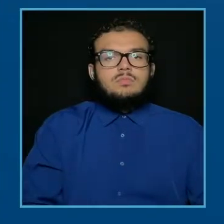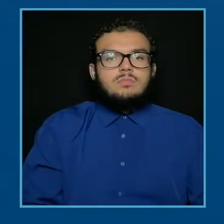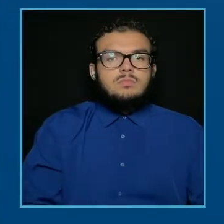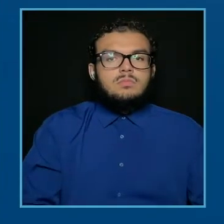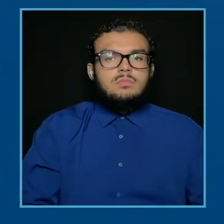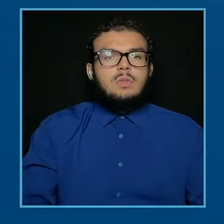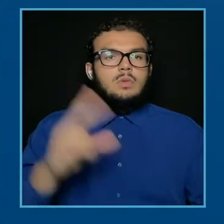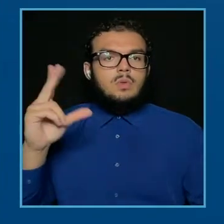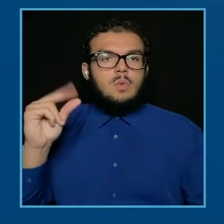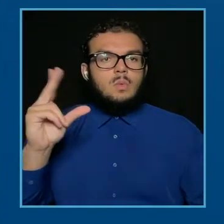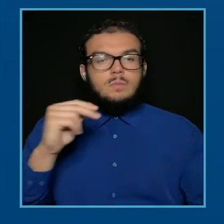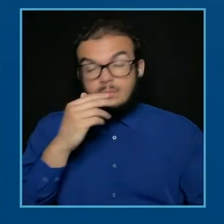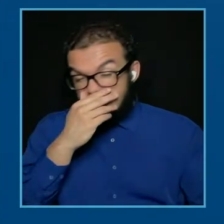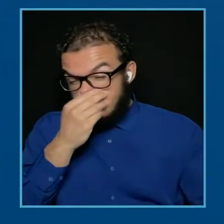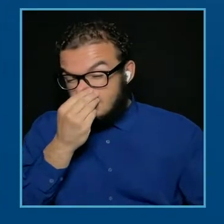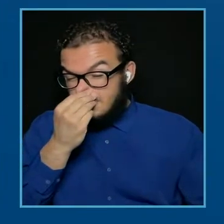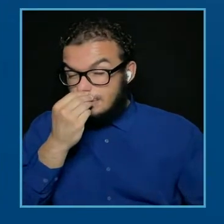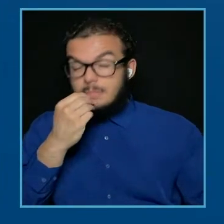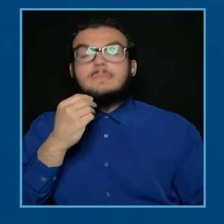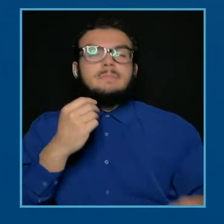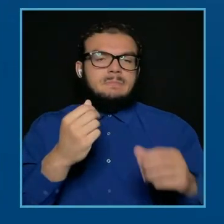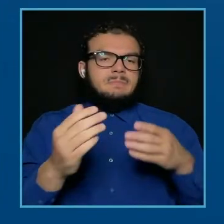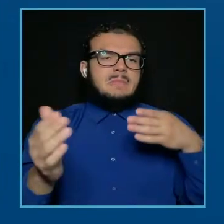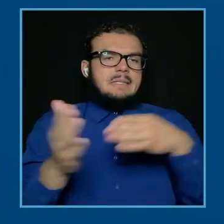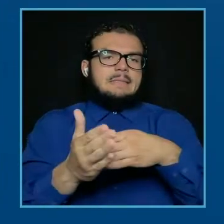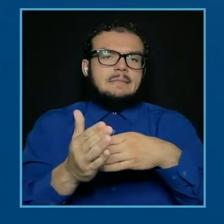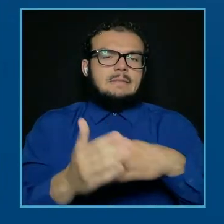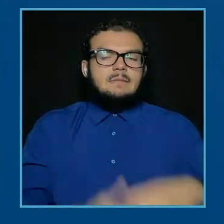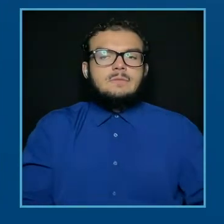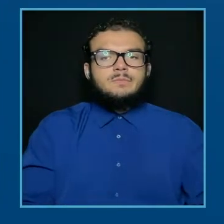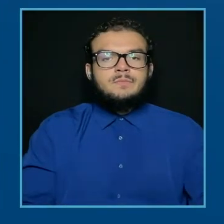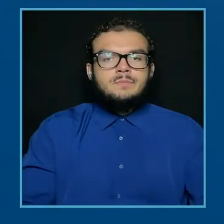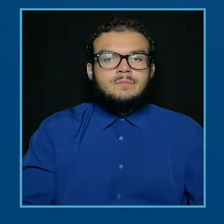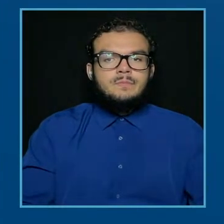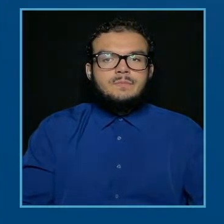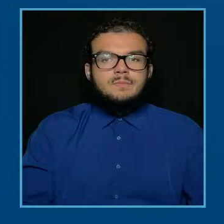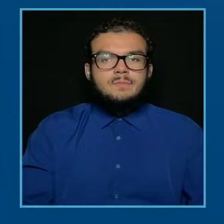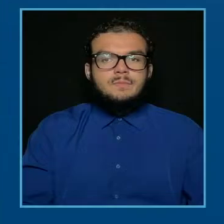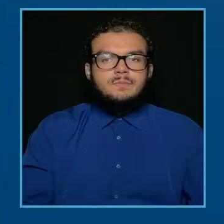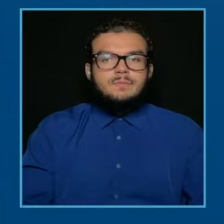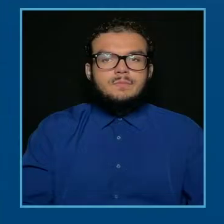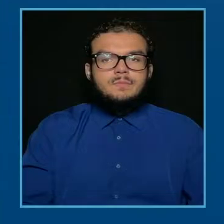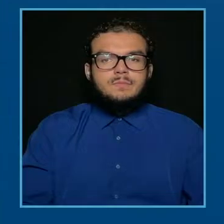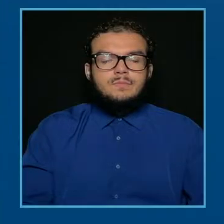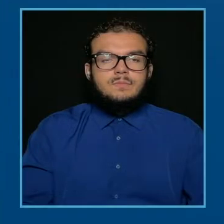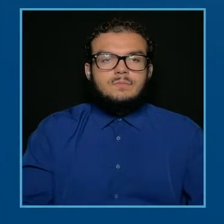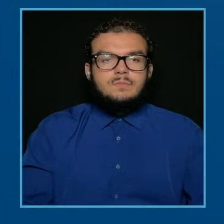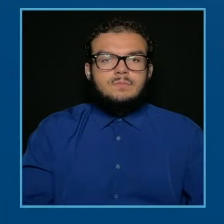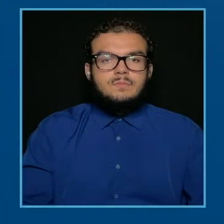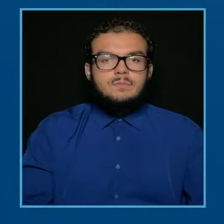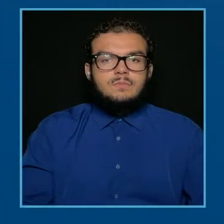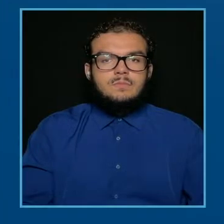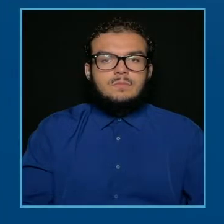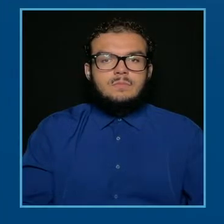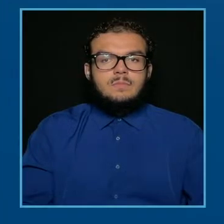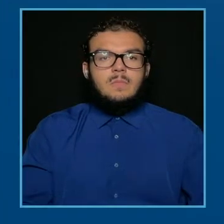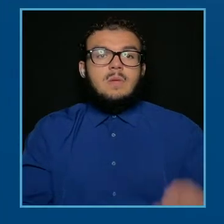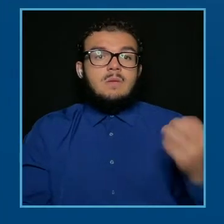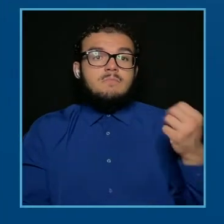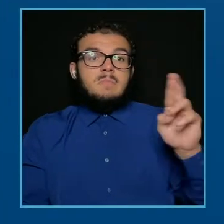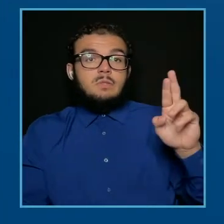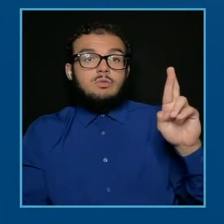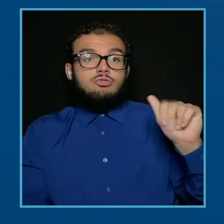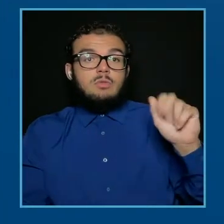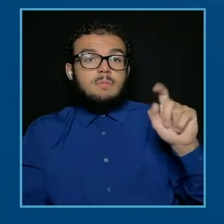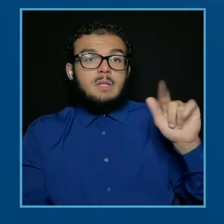No. Mr. Walters votes against. Chairs, Mr. Ramirez, do you wish to vote?